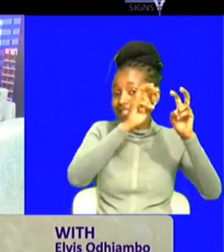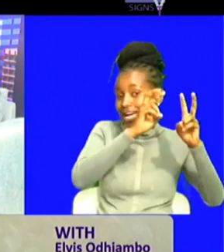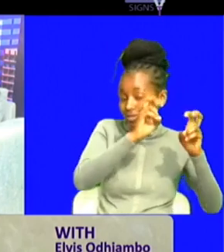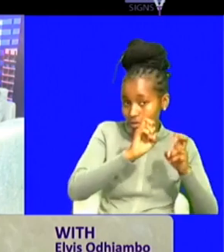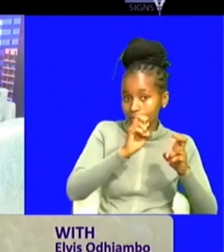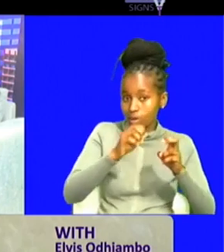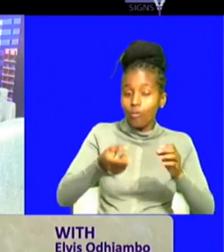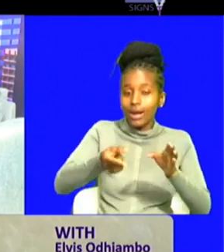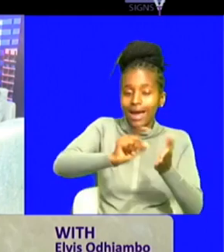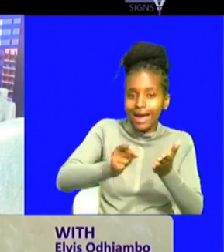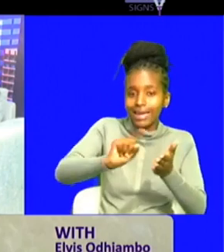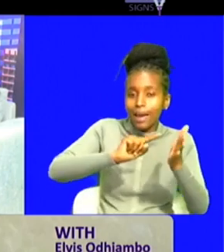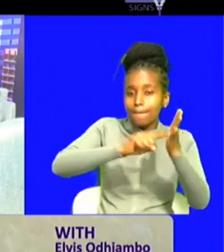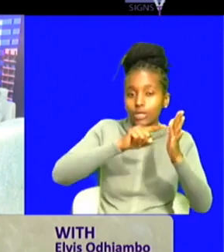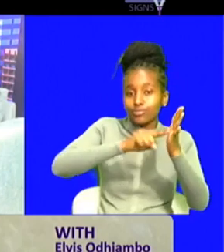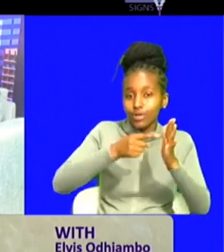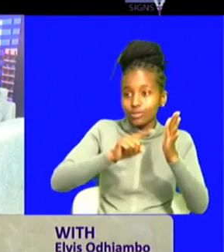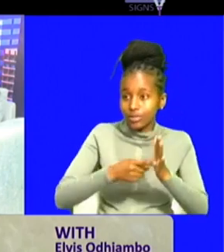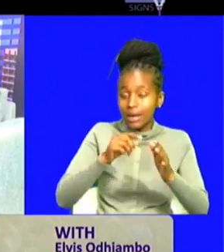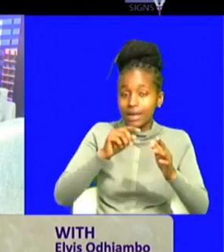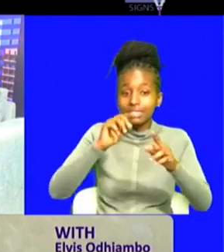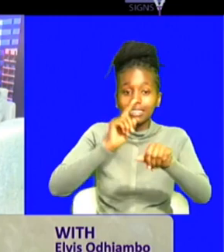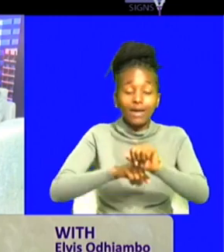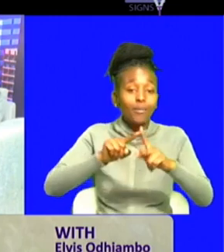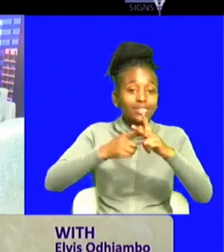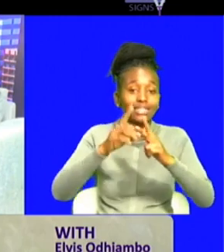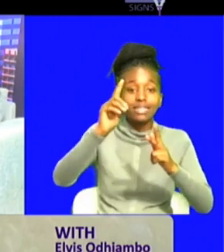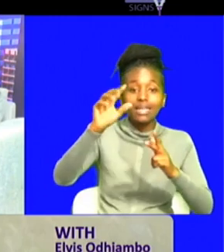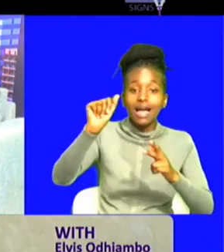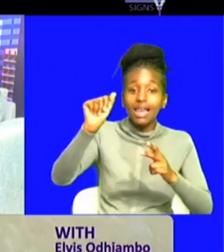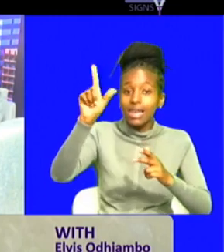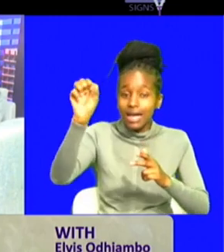points in each tournament. Like for example the Dallas Sevens, when